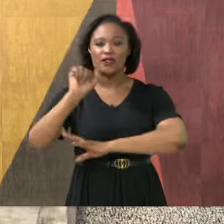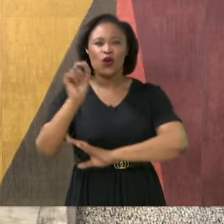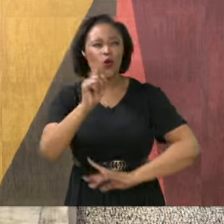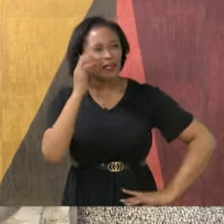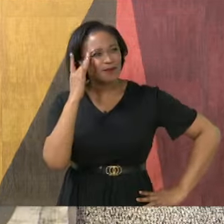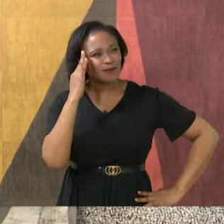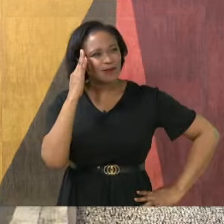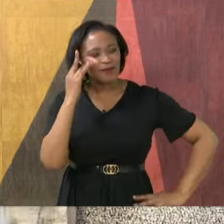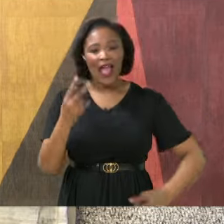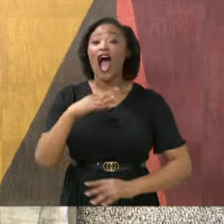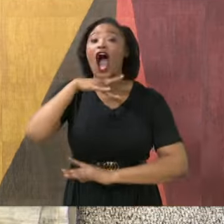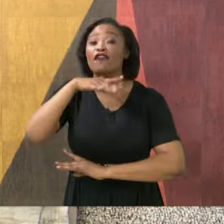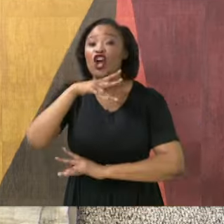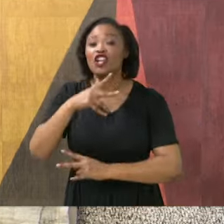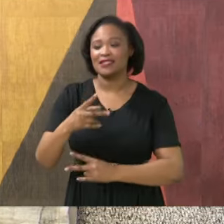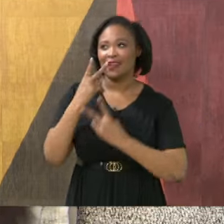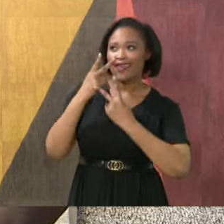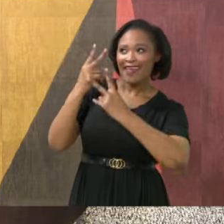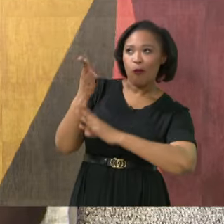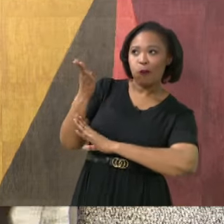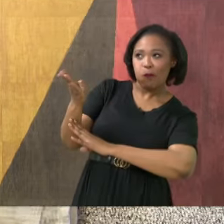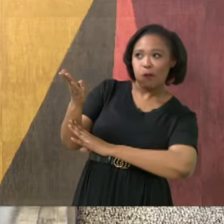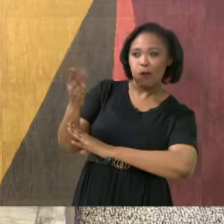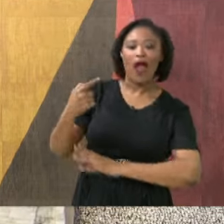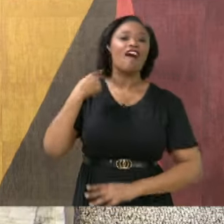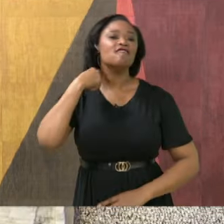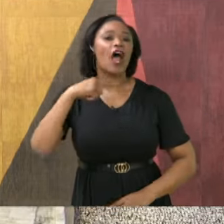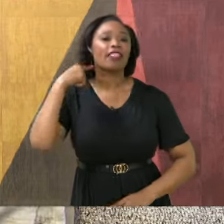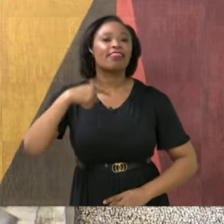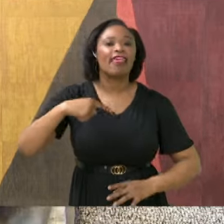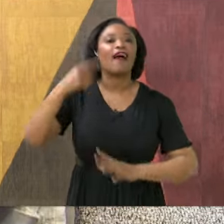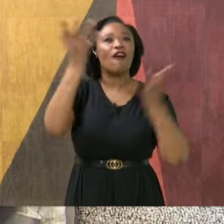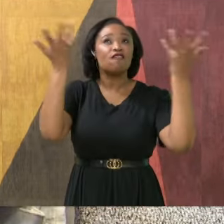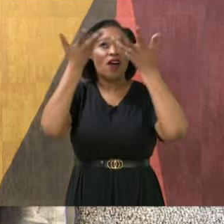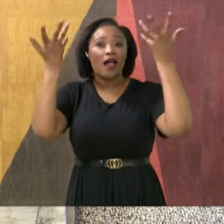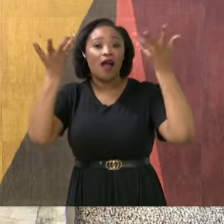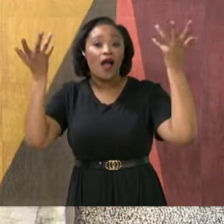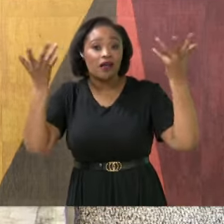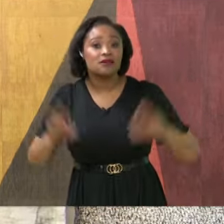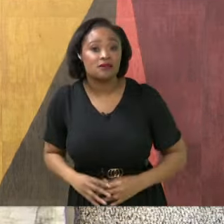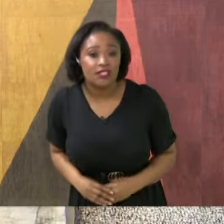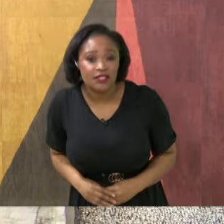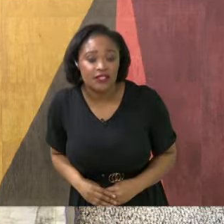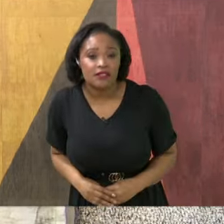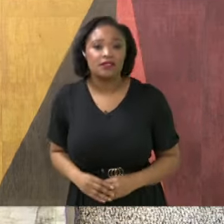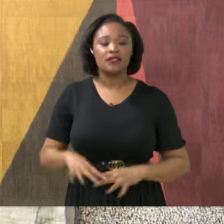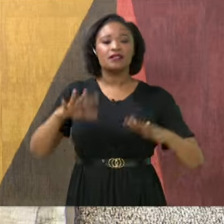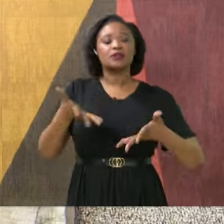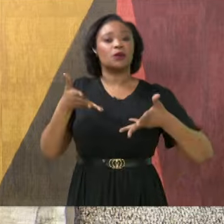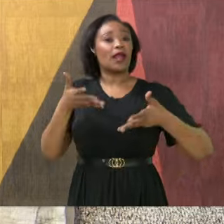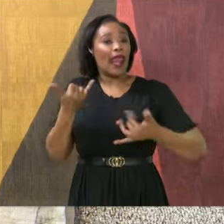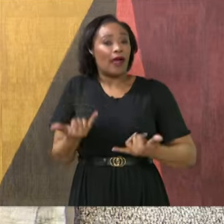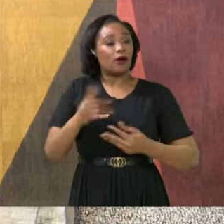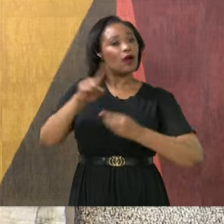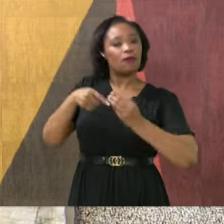now. Kijk daar, wit wolke. Did I say that right? Yes. Which is, look there, white clouds, ne? Yes. And this is the thing about you,